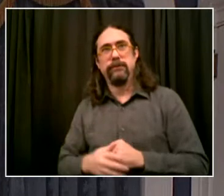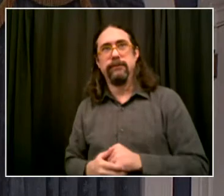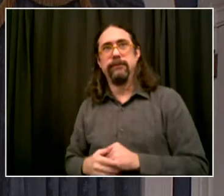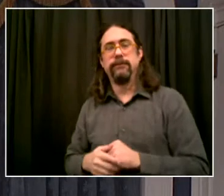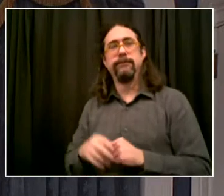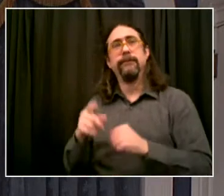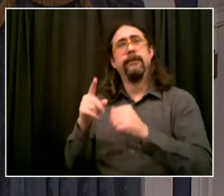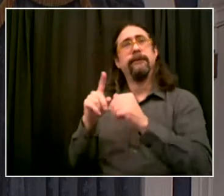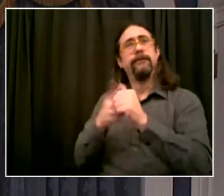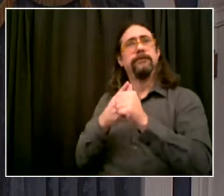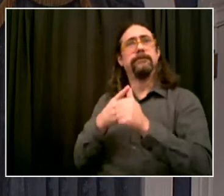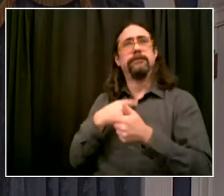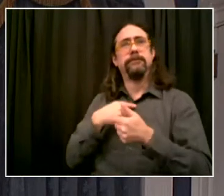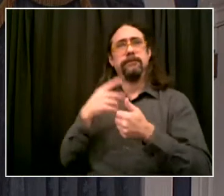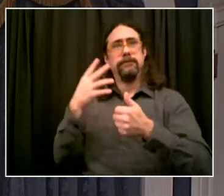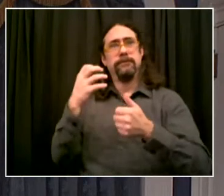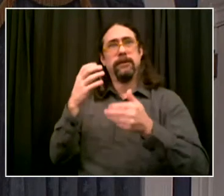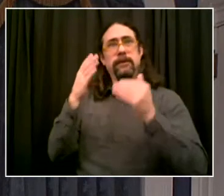issue of